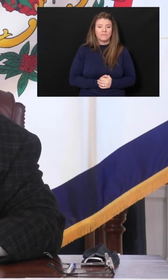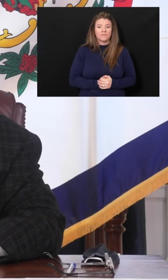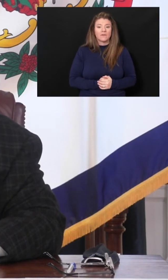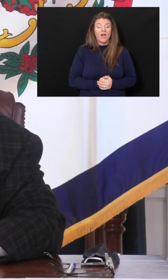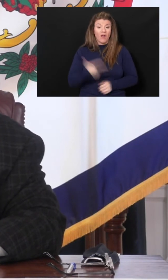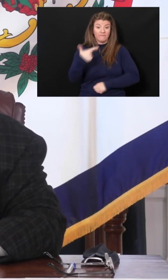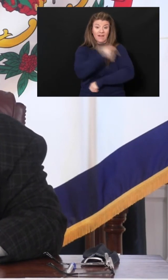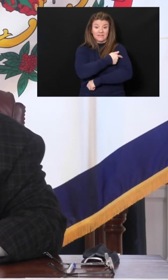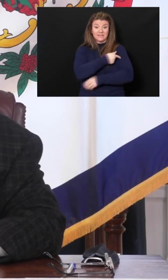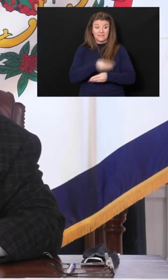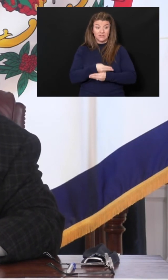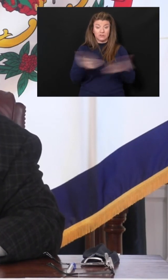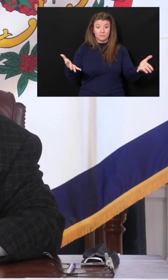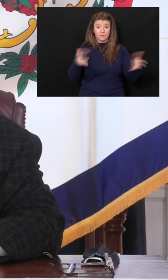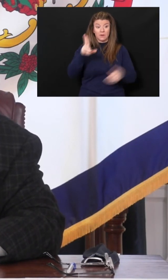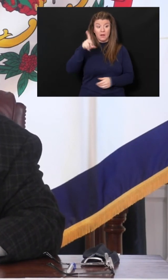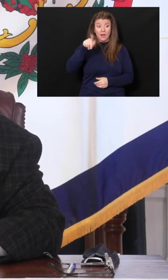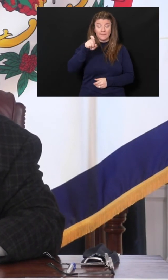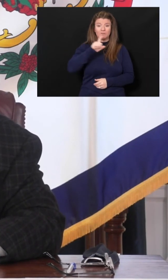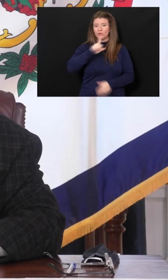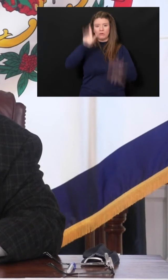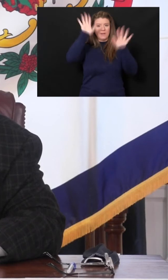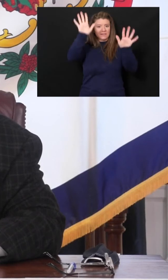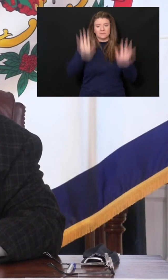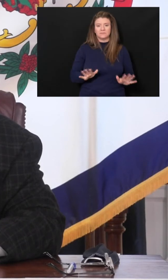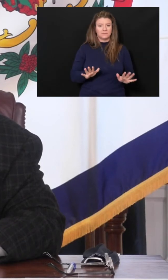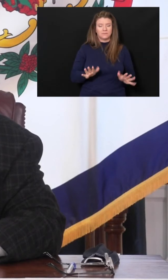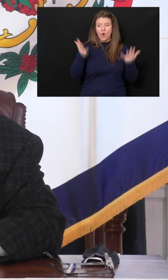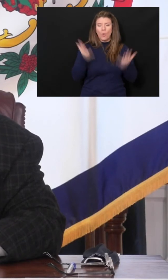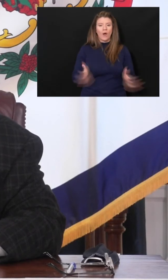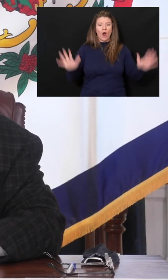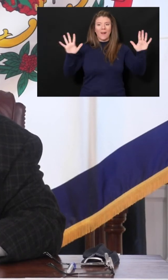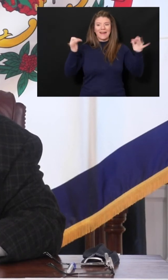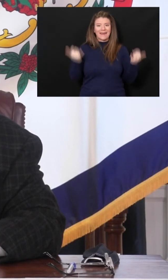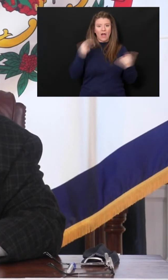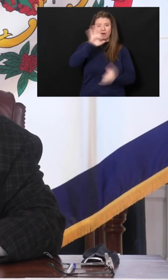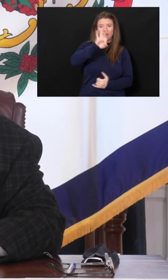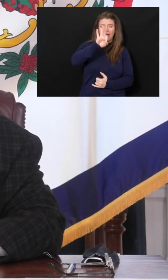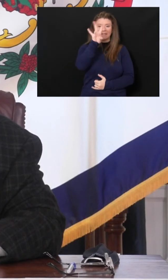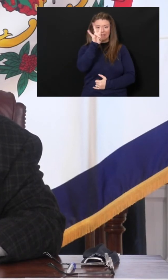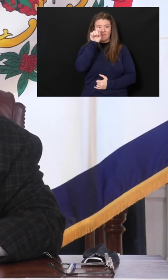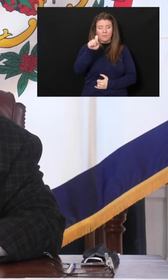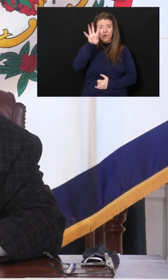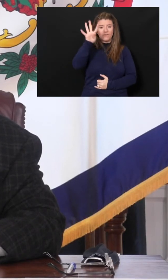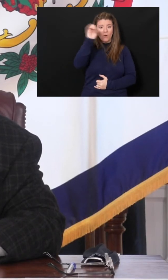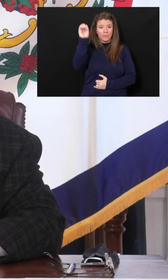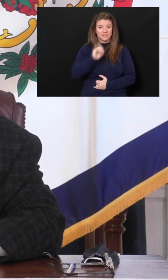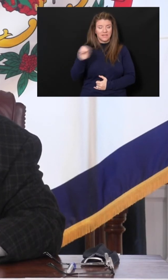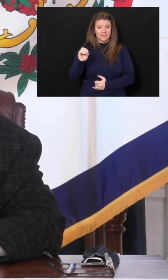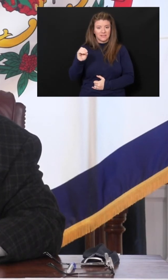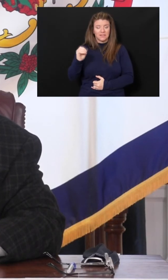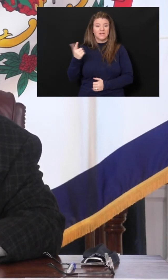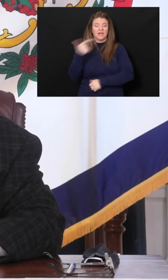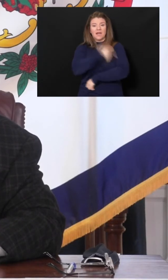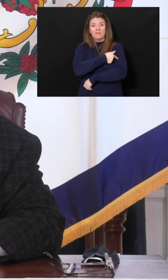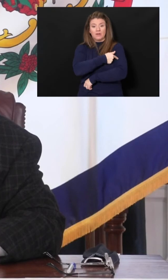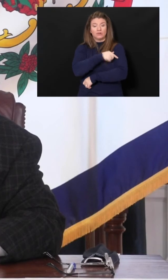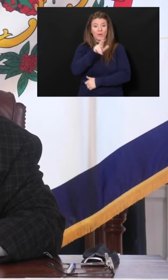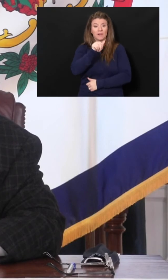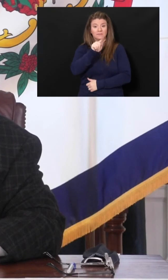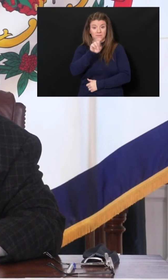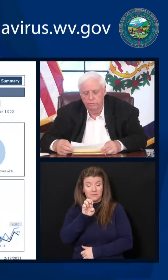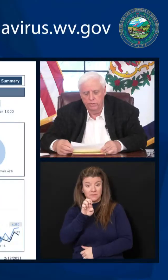vaccine distribution update, it's tremendous. We're already at 97.4% administration rate